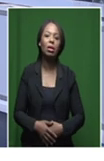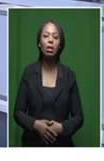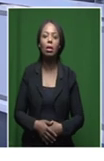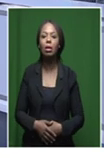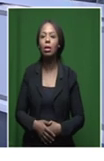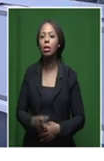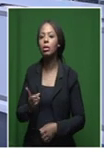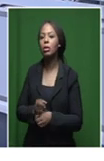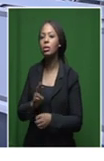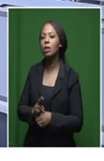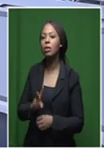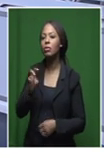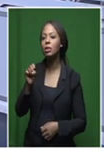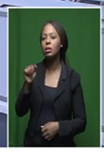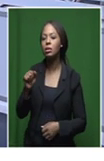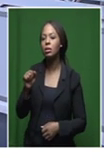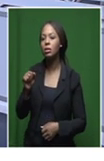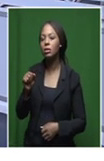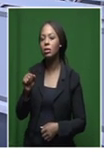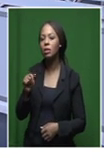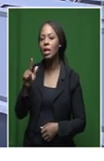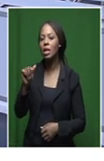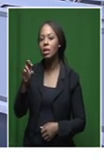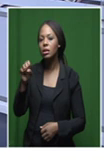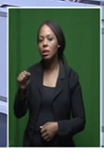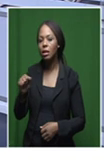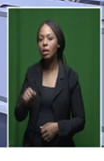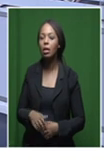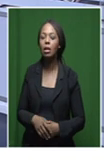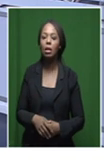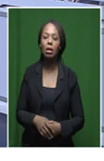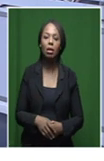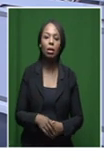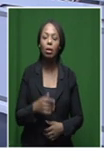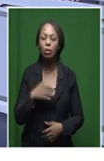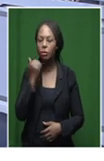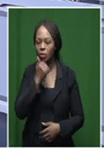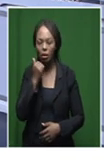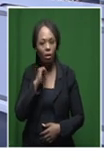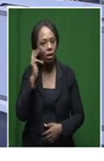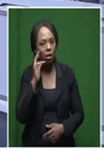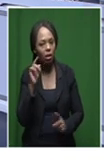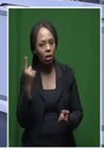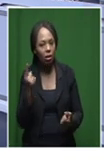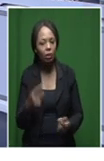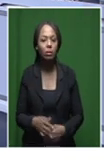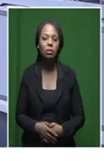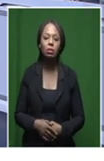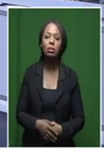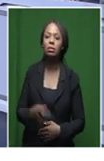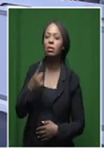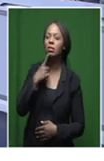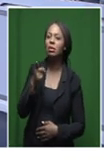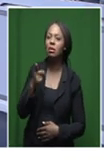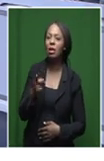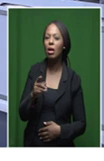Dr. Greenstein? Oh, yes, sorry, I just couldn't hear you for a second. Oh, no, I'm saying, so you're saying older age is the main cause of osteoarthritis, but what